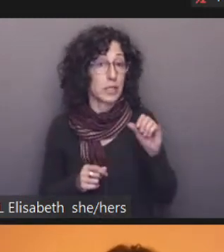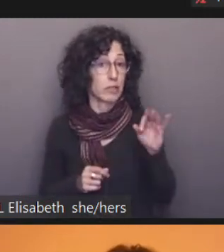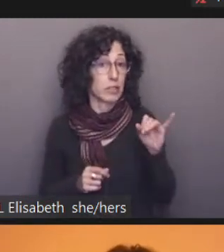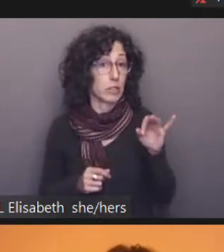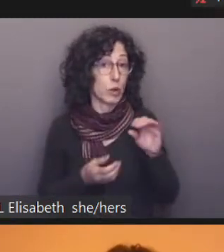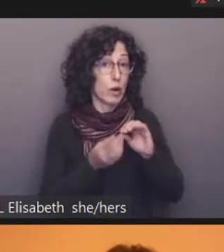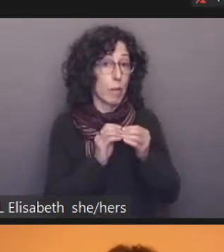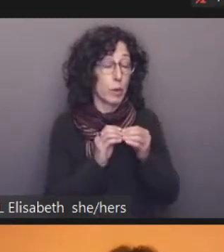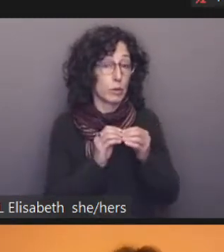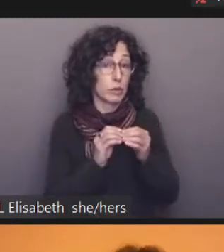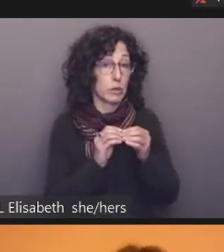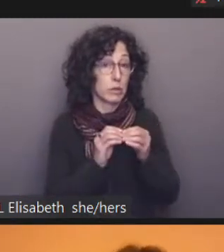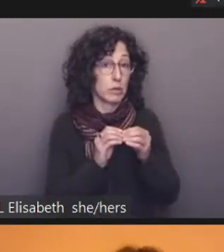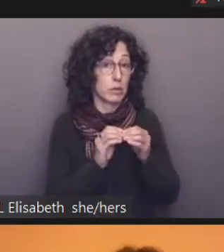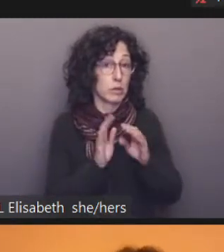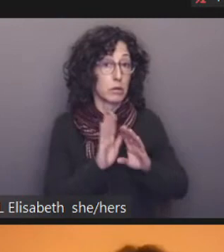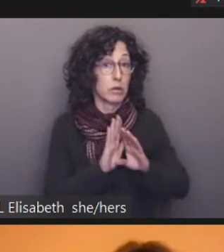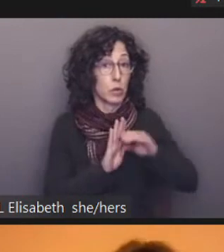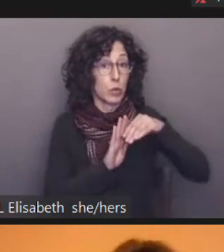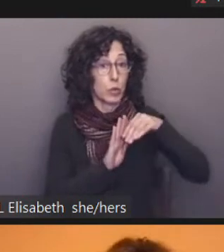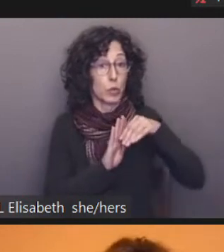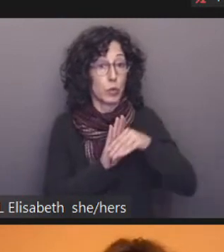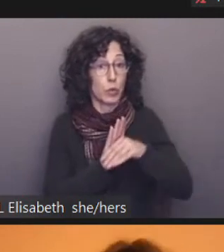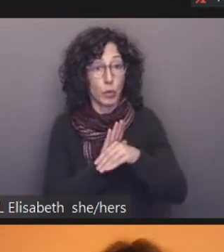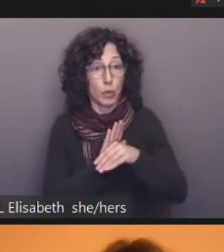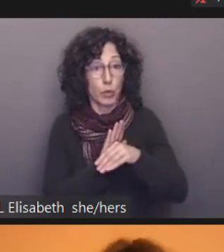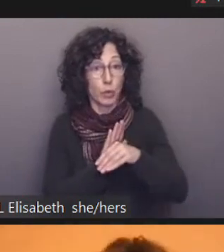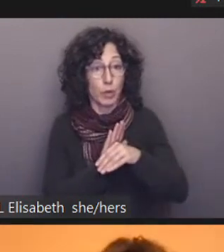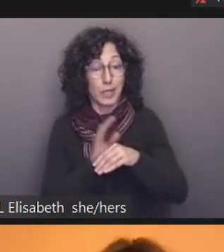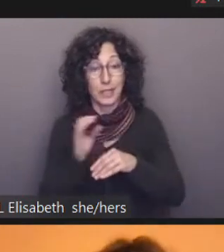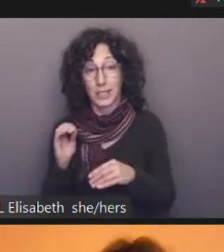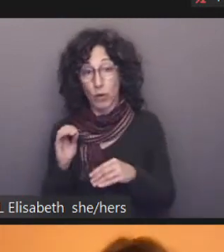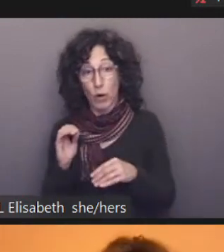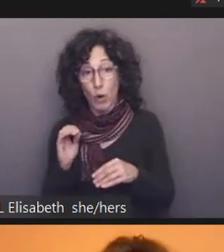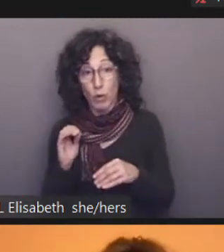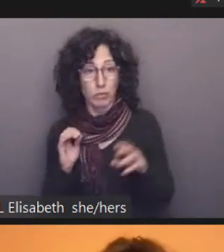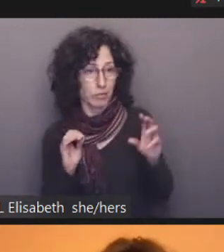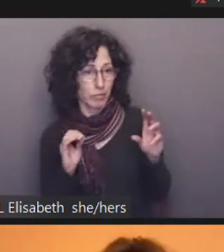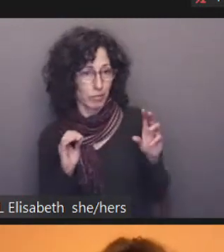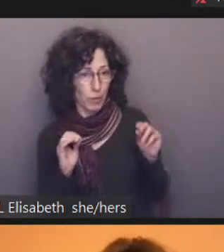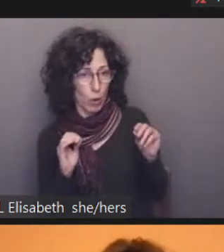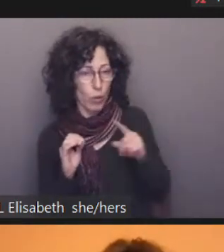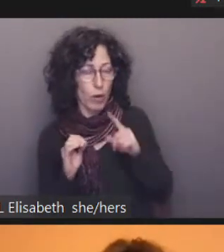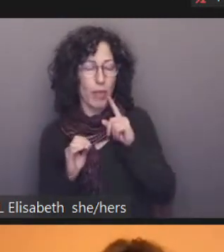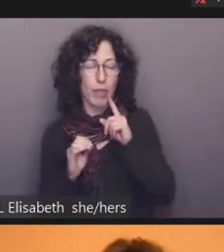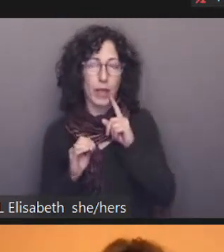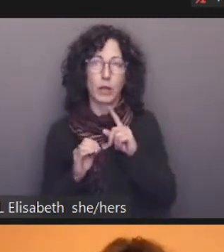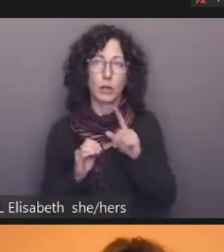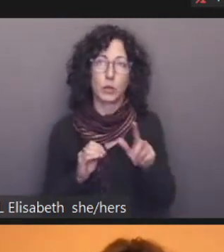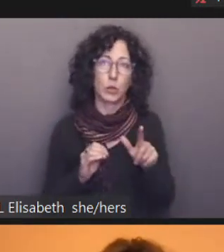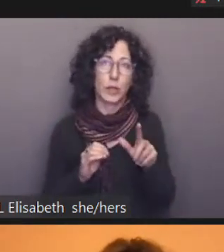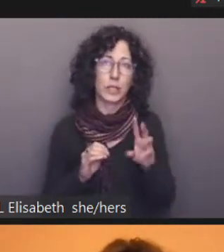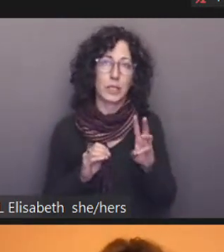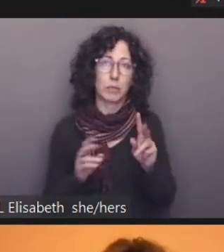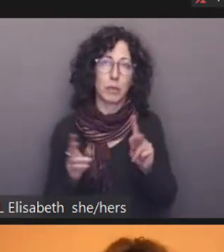low, they're not zero, right? I think it was 26 people